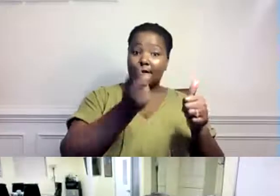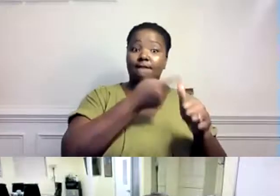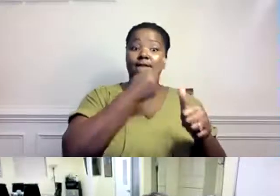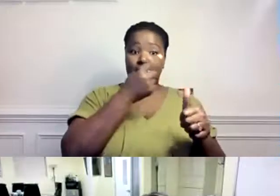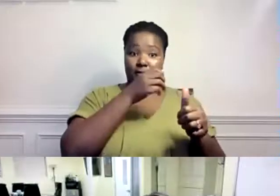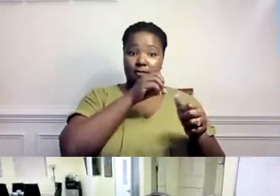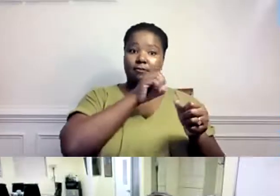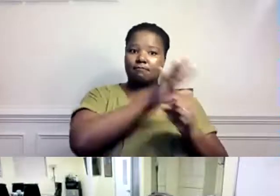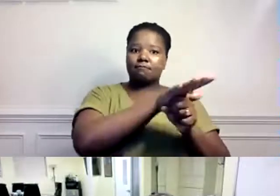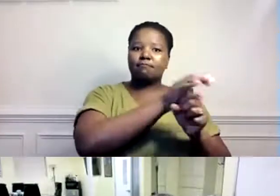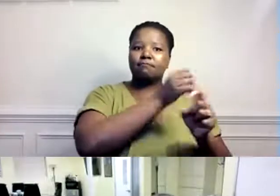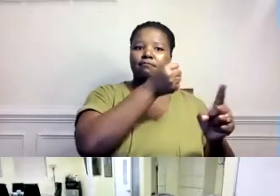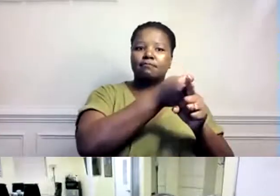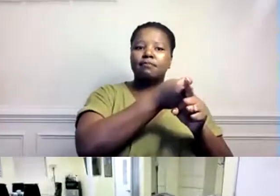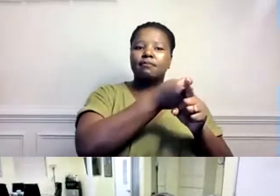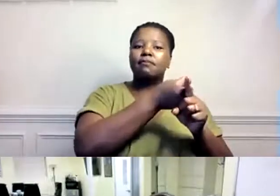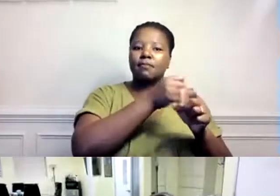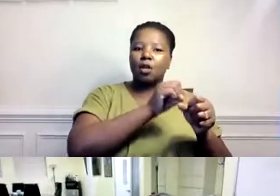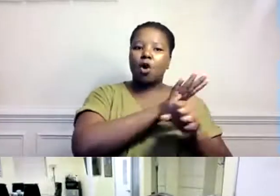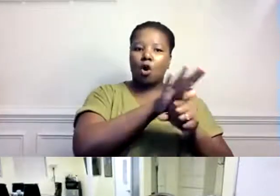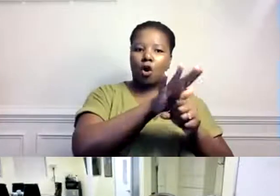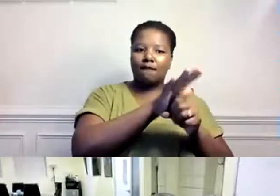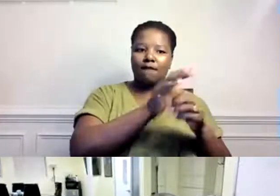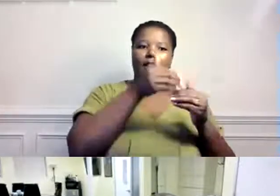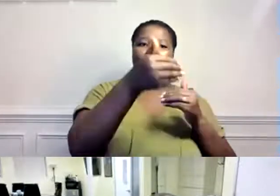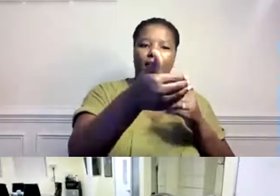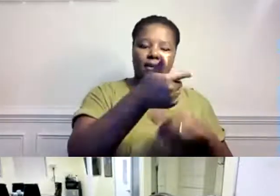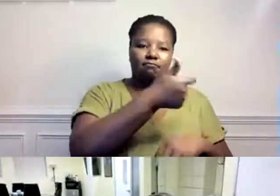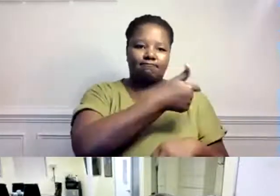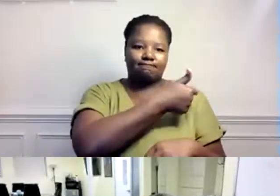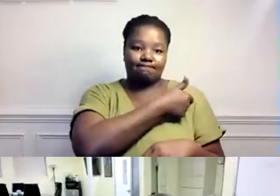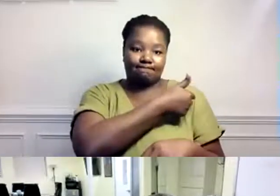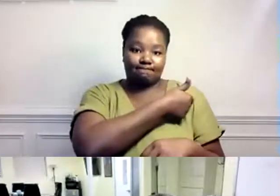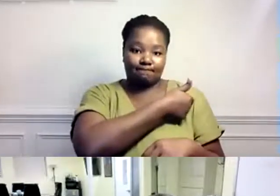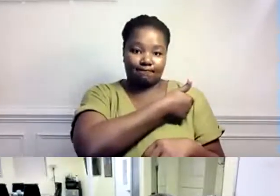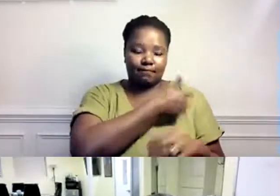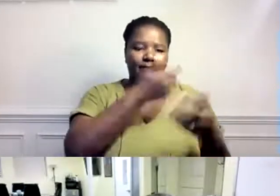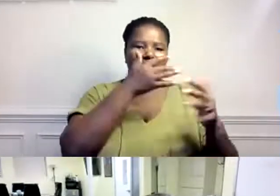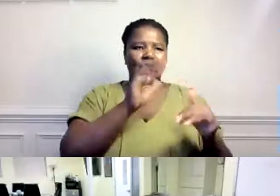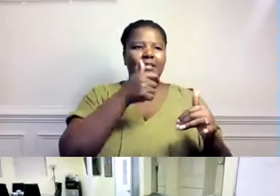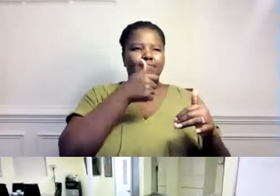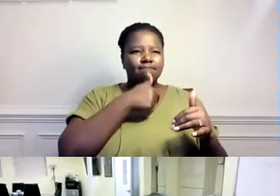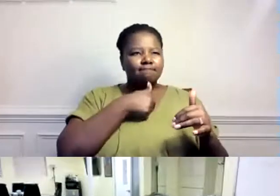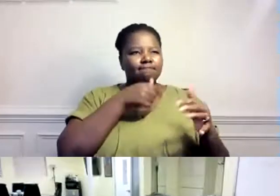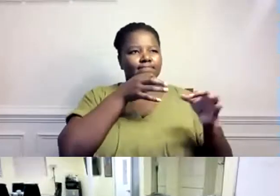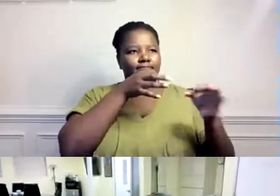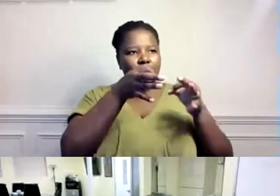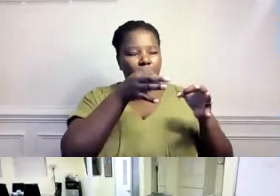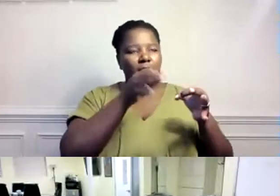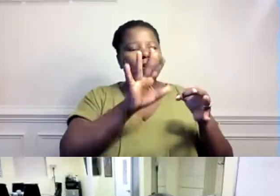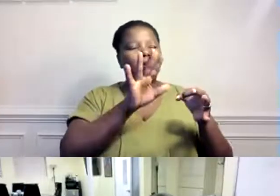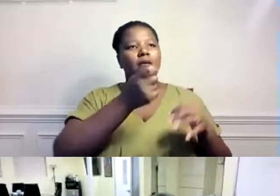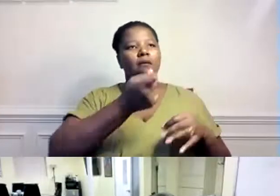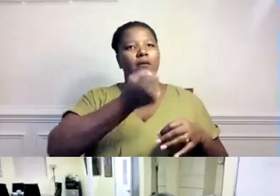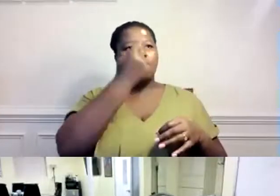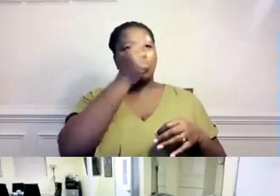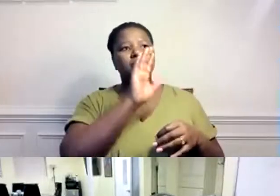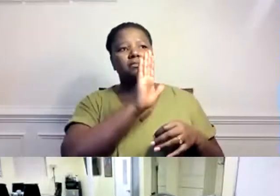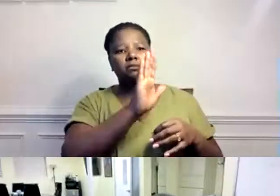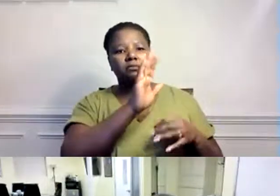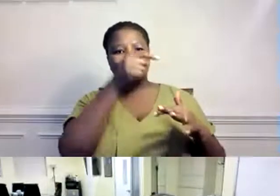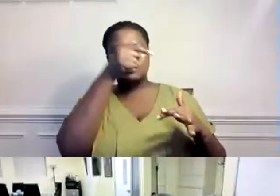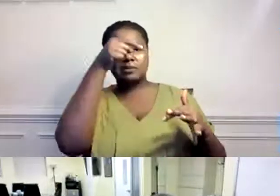the vaccine. So I was able to vicariously kind of understand a little bit more without